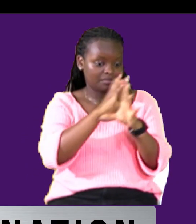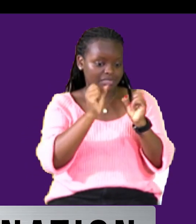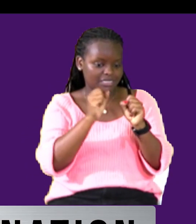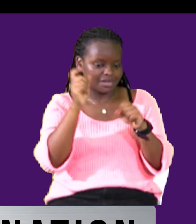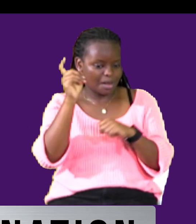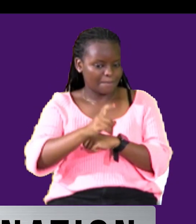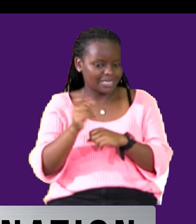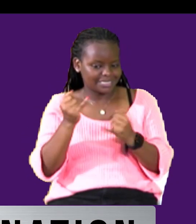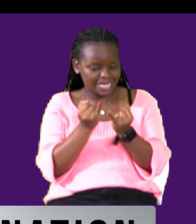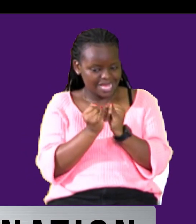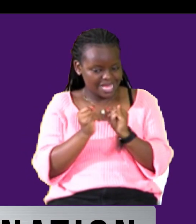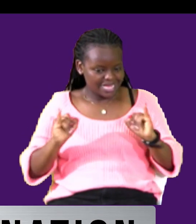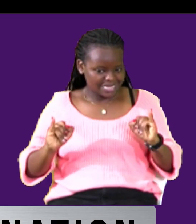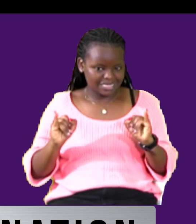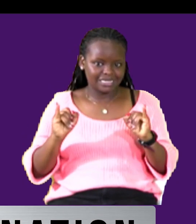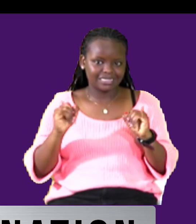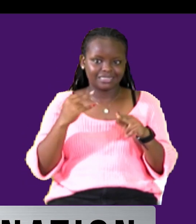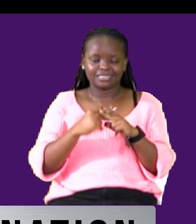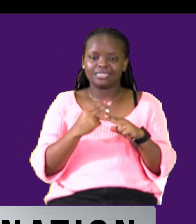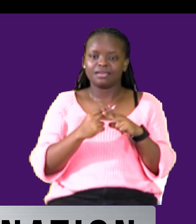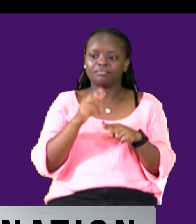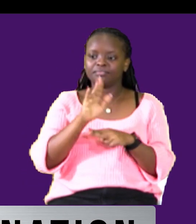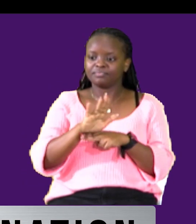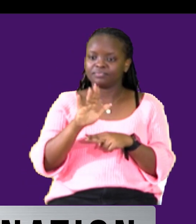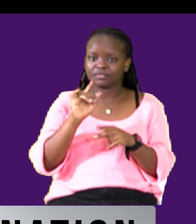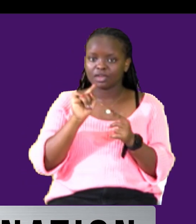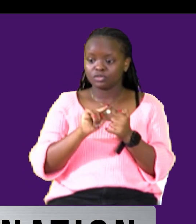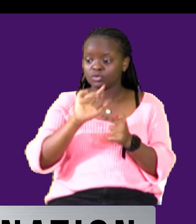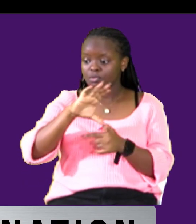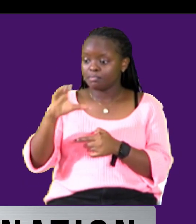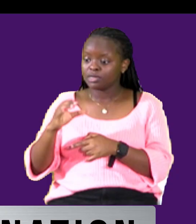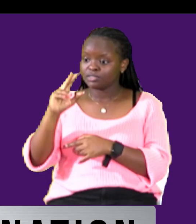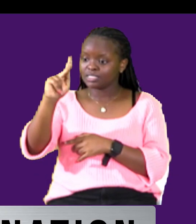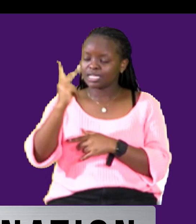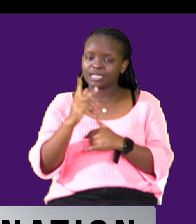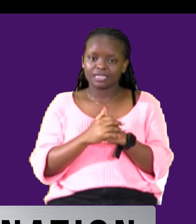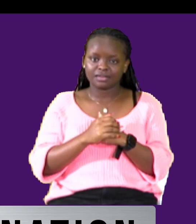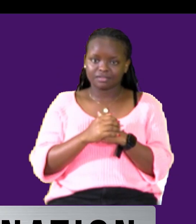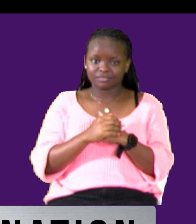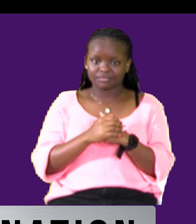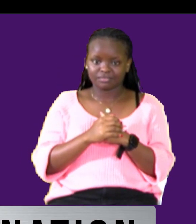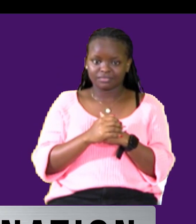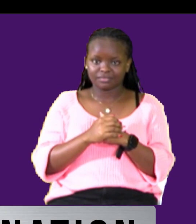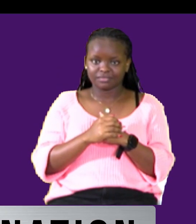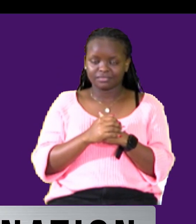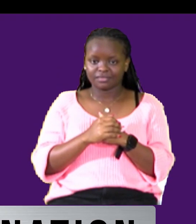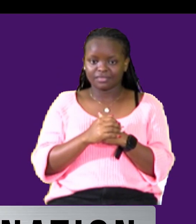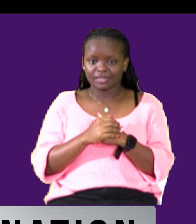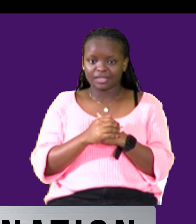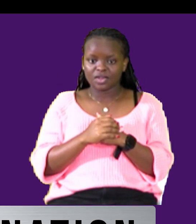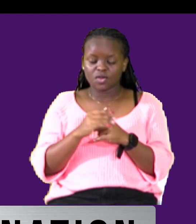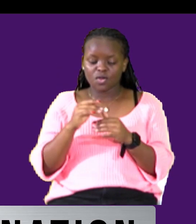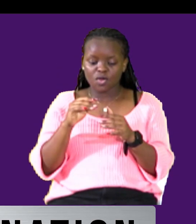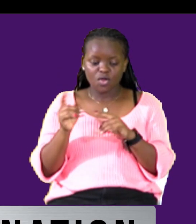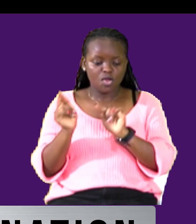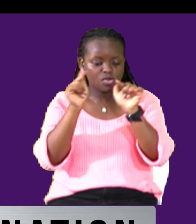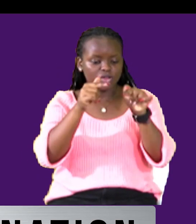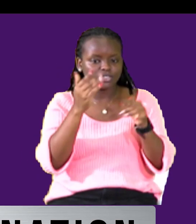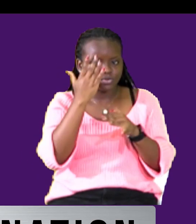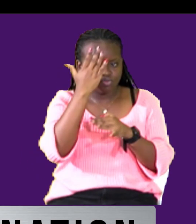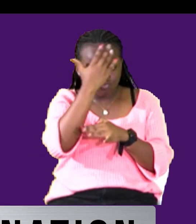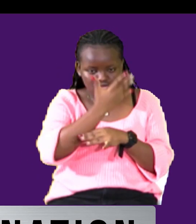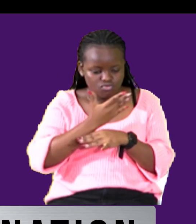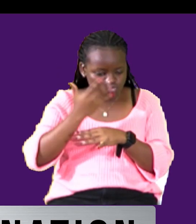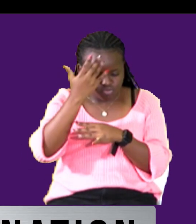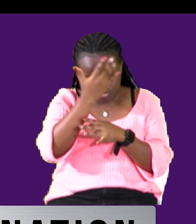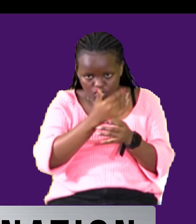his face. So going to send to Murima, he was going to clear face. That's what Jeffrey said. But he destroyed the face. Exactly. That's